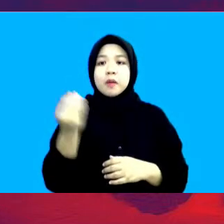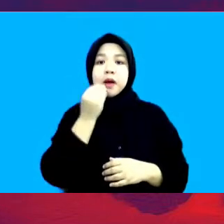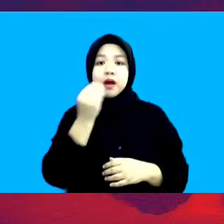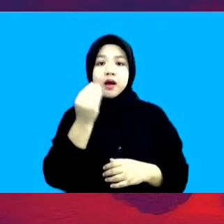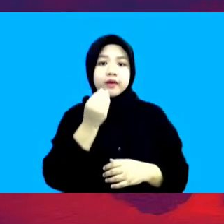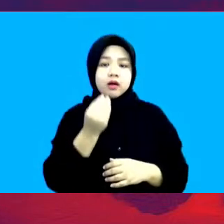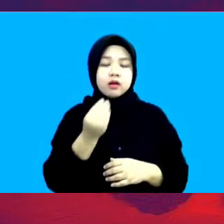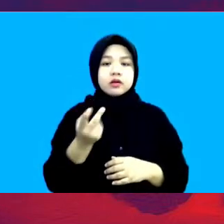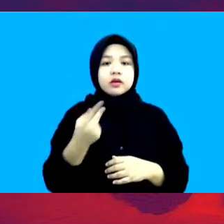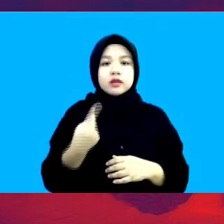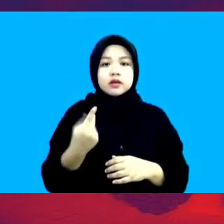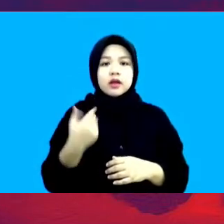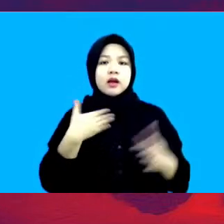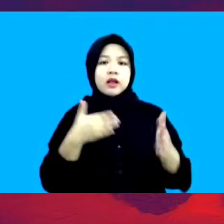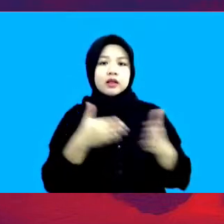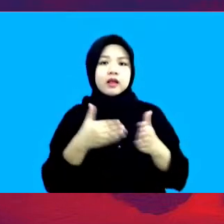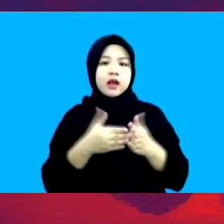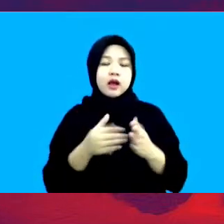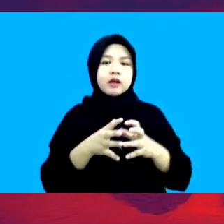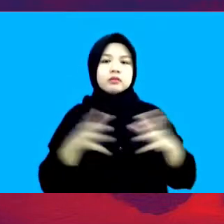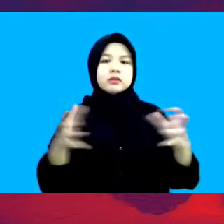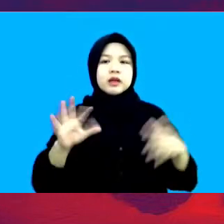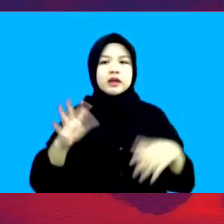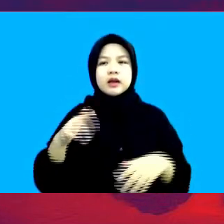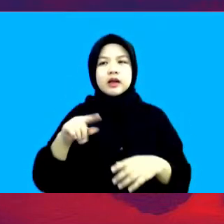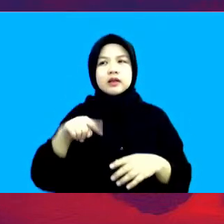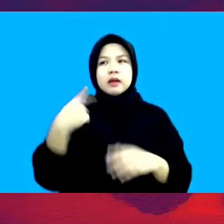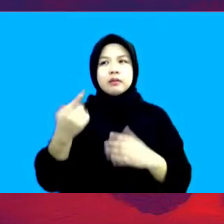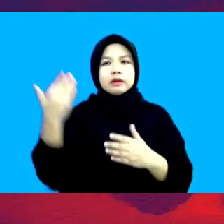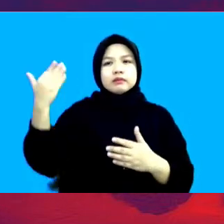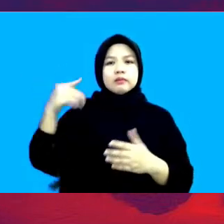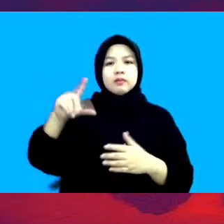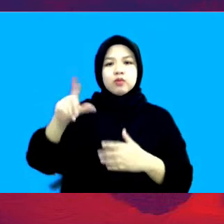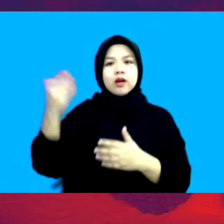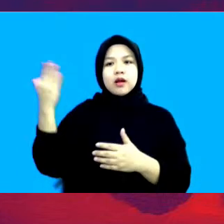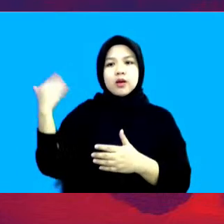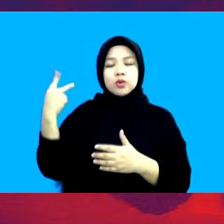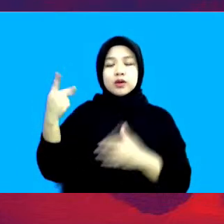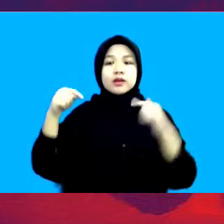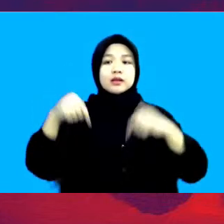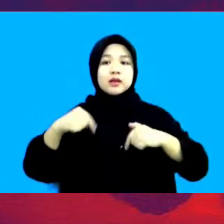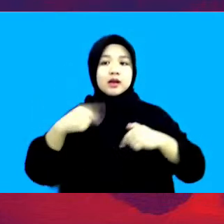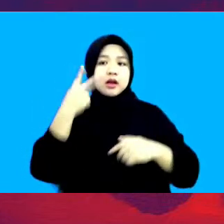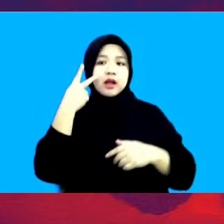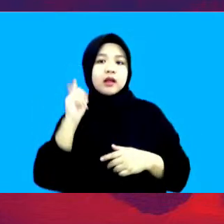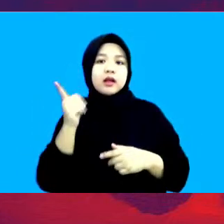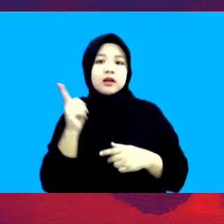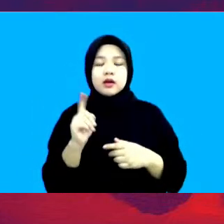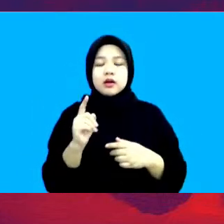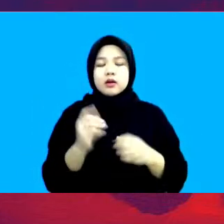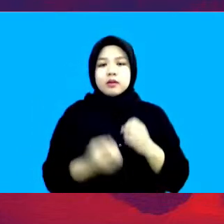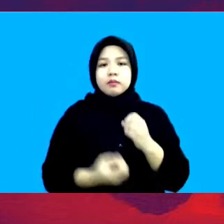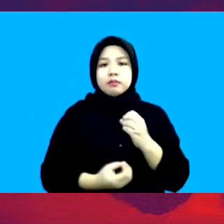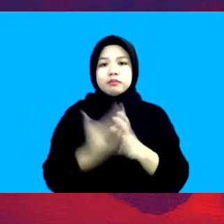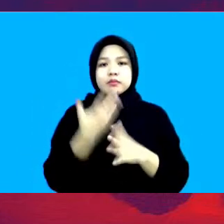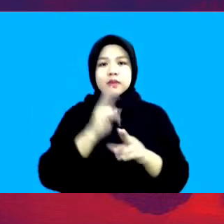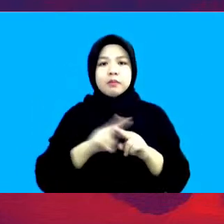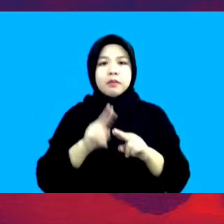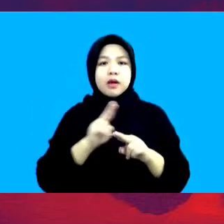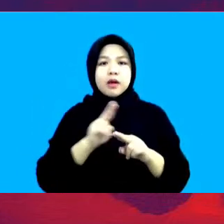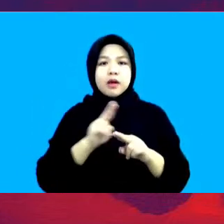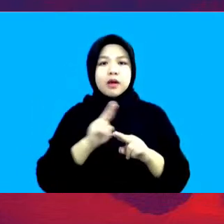big challenges up to at least last month. At least now we see some improvement in terms of the prices of